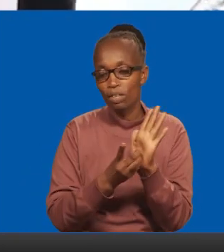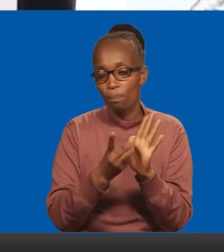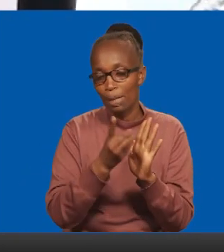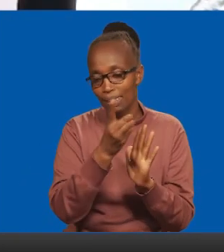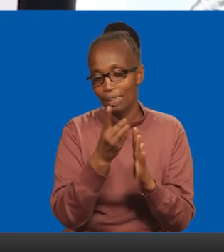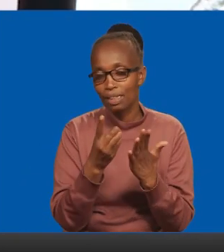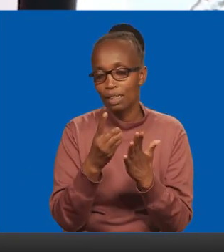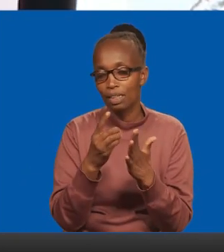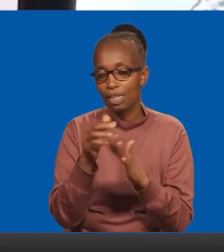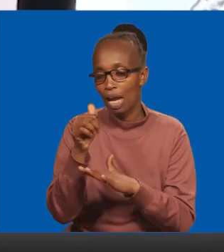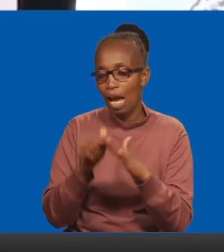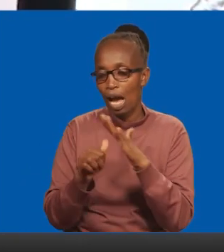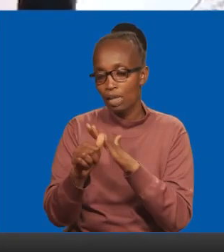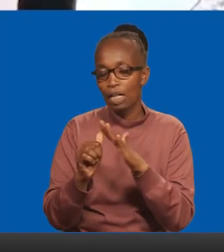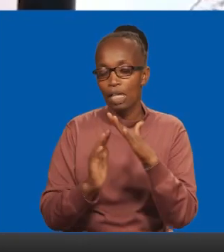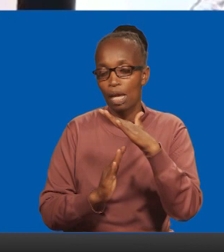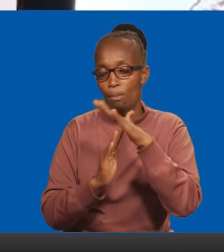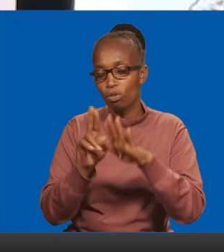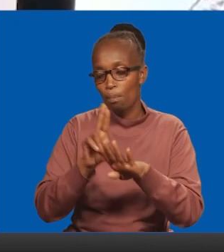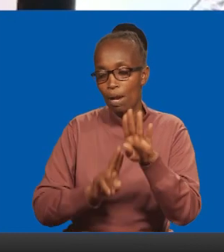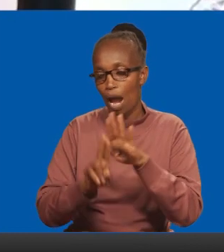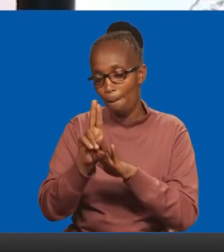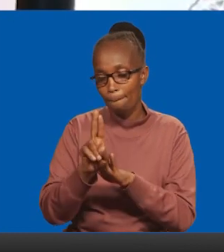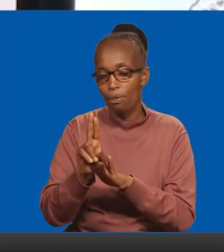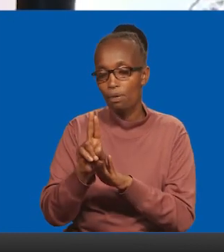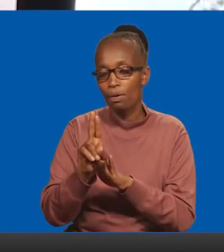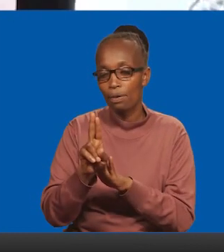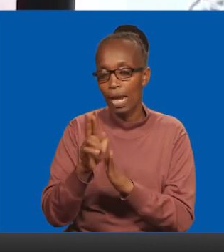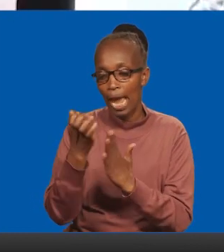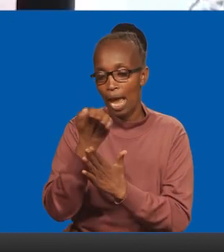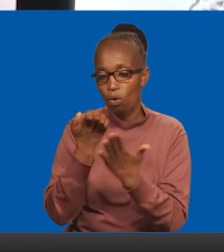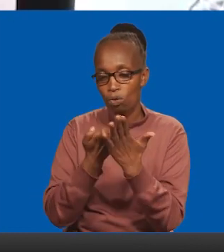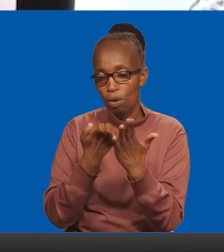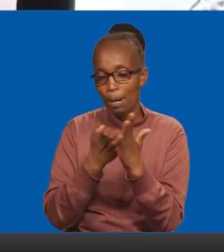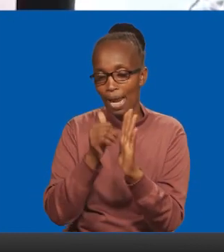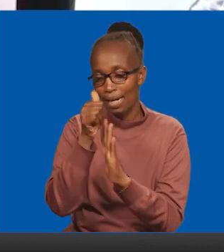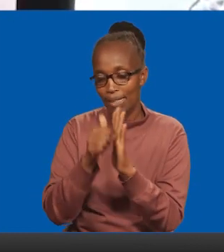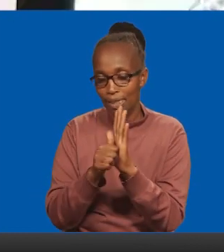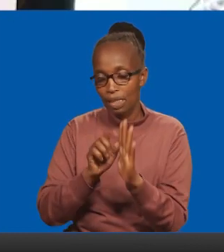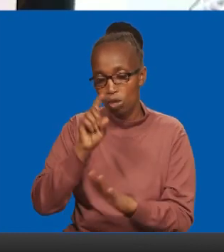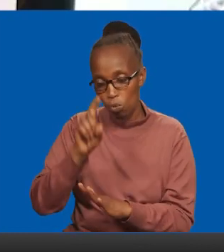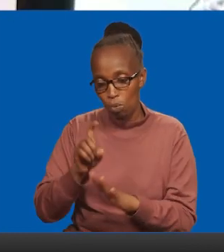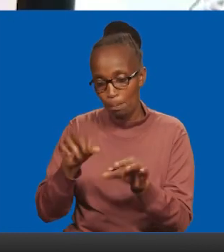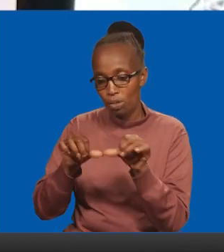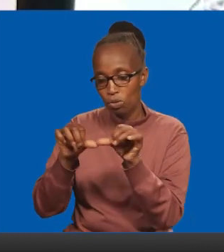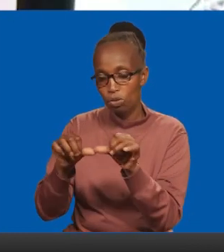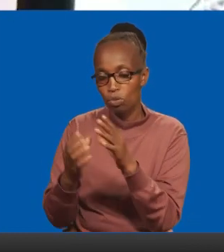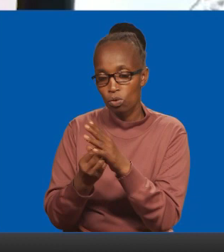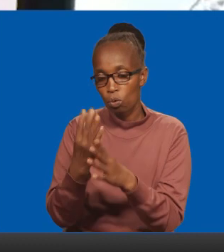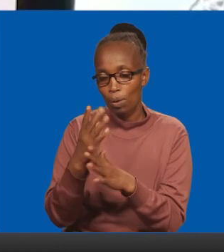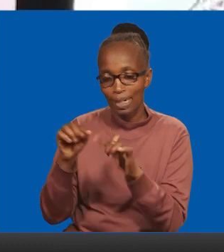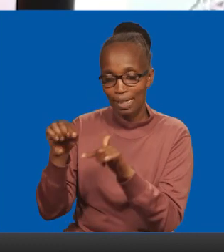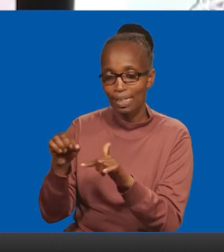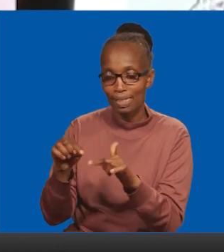various development interventions under the bottom-up economic transformation agenda. Let us continue to realign our development